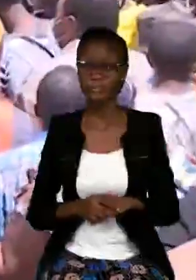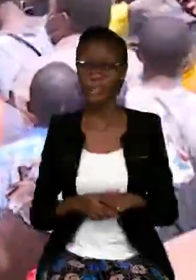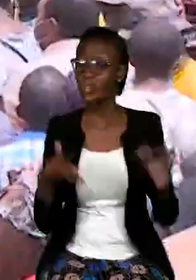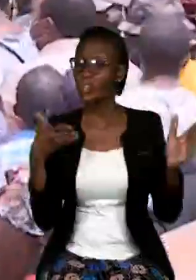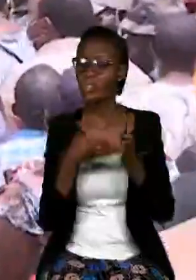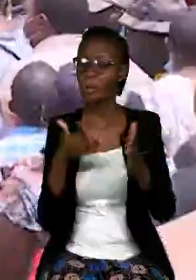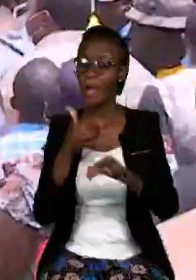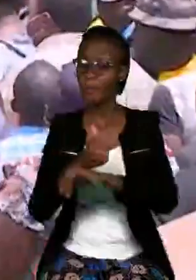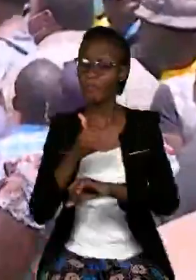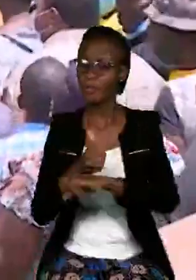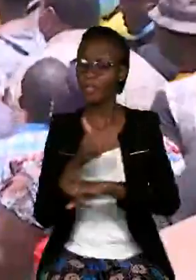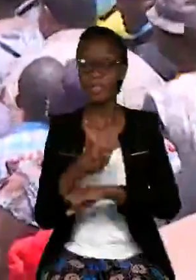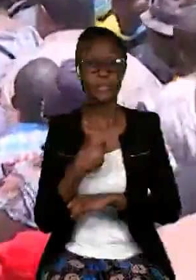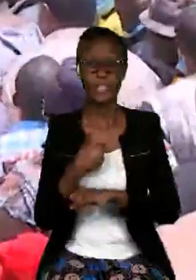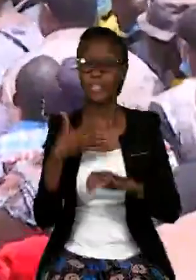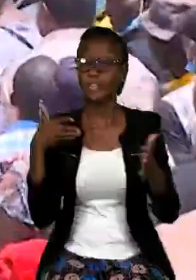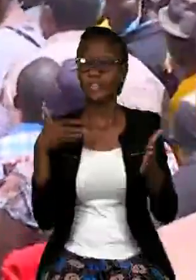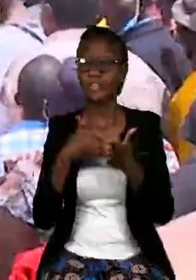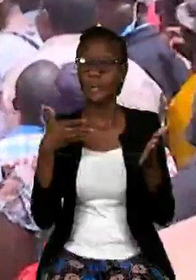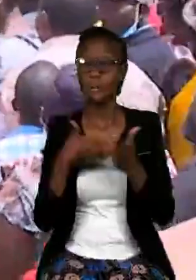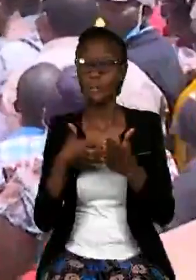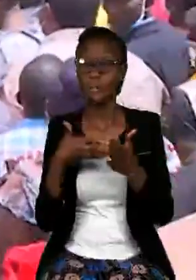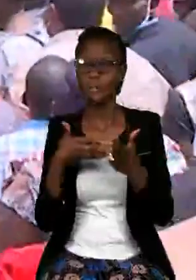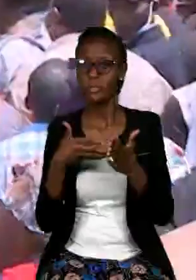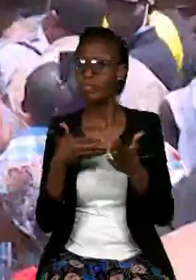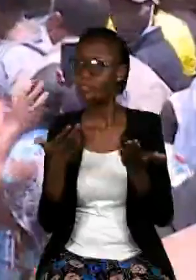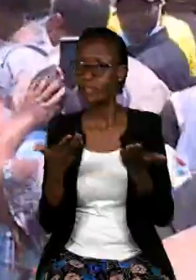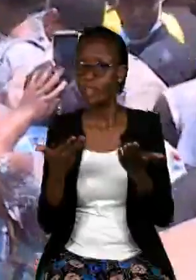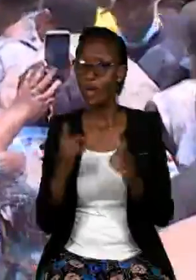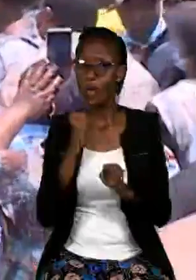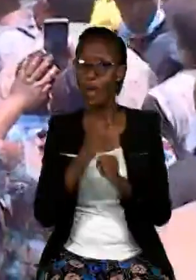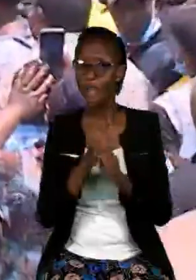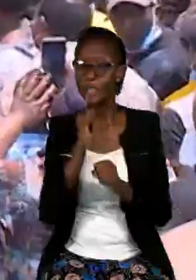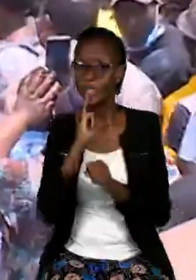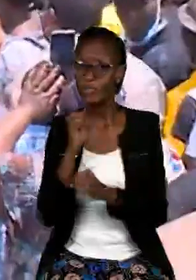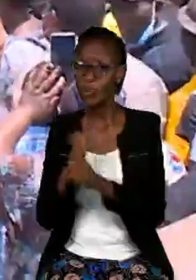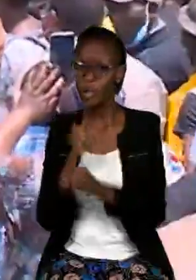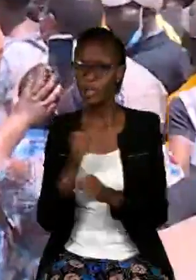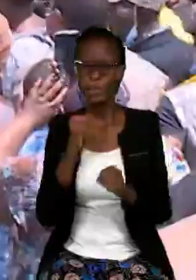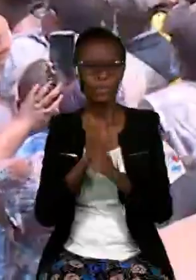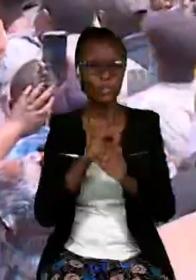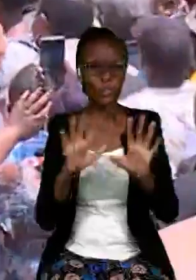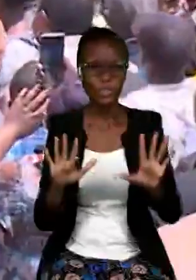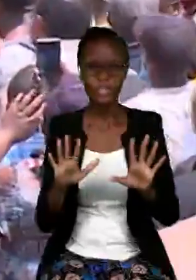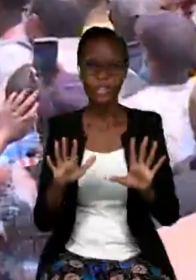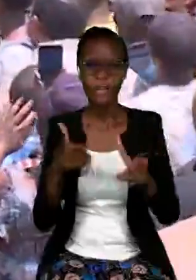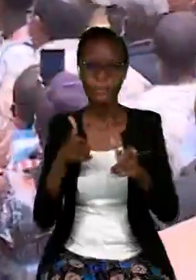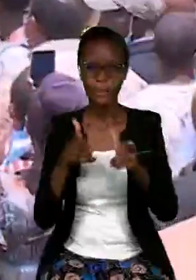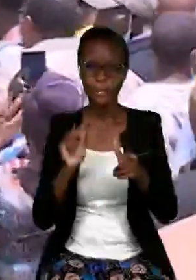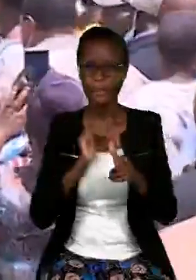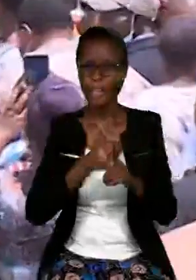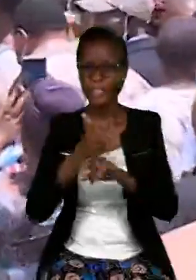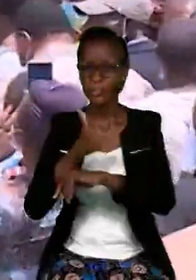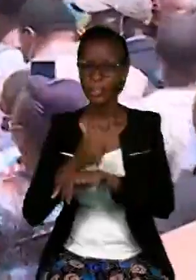matusi, wacha madharau, wera ni wera. Badala ya kulete matusi na madharau, wacha tupange